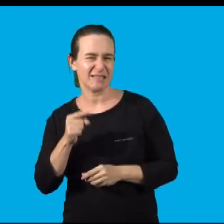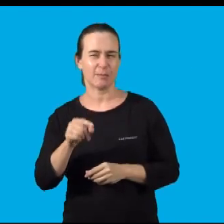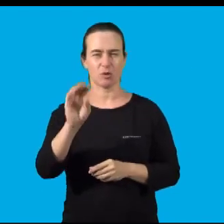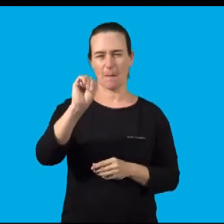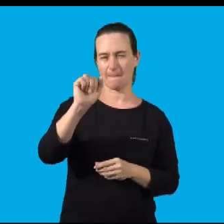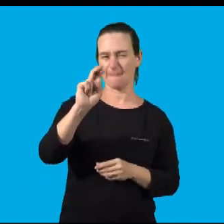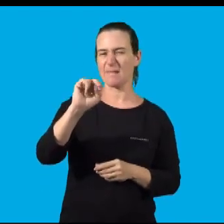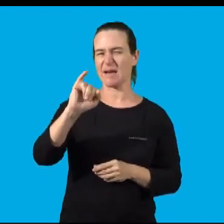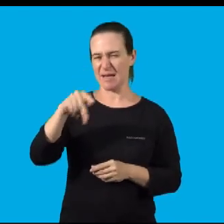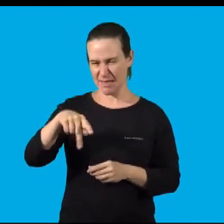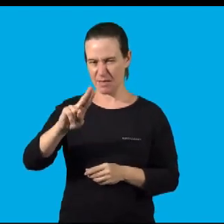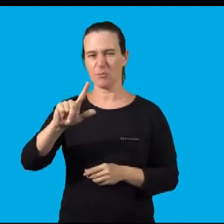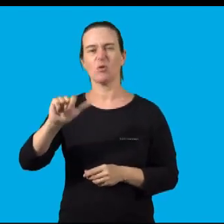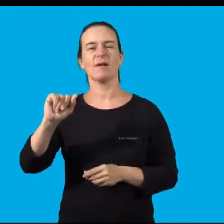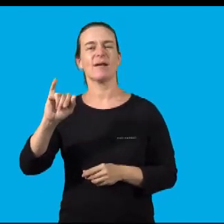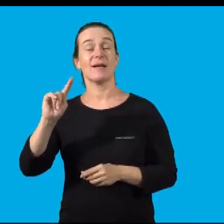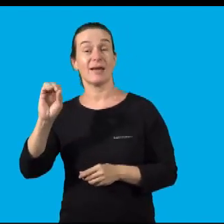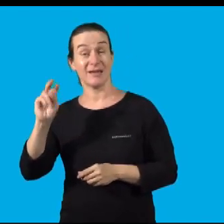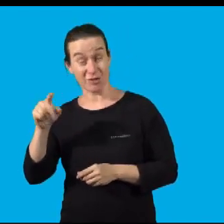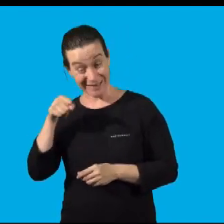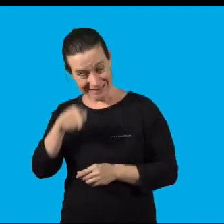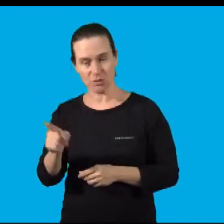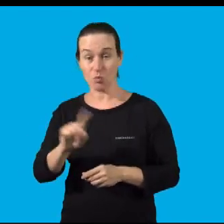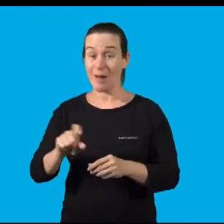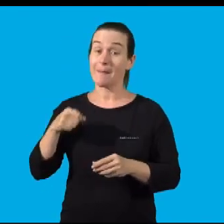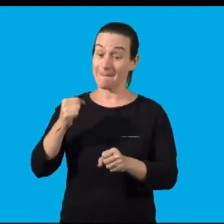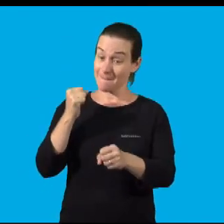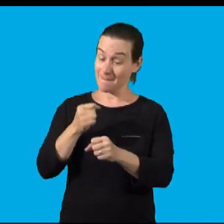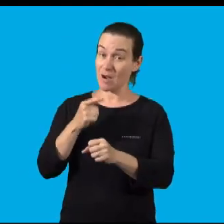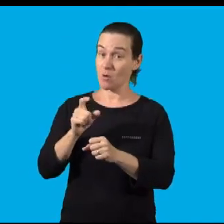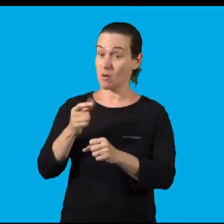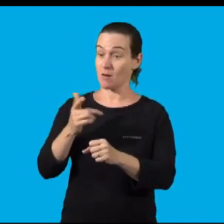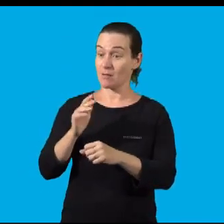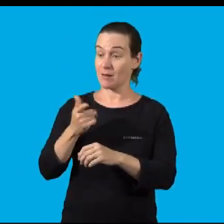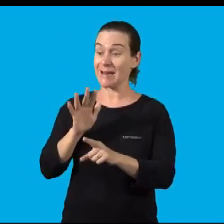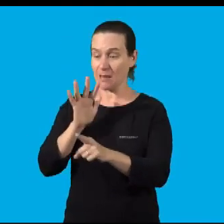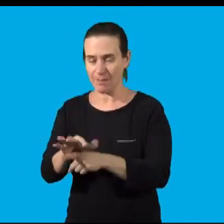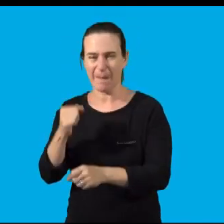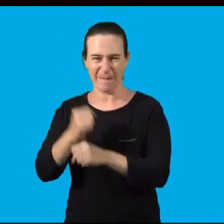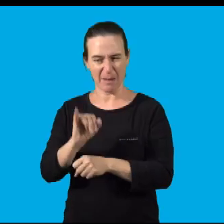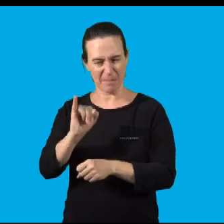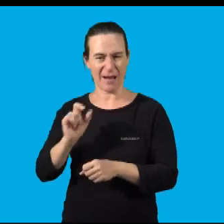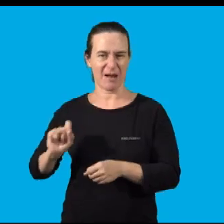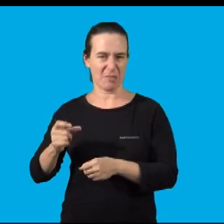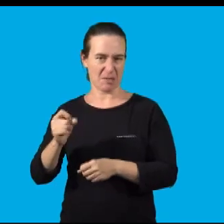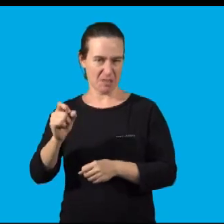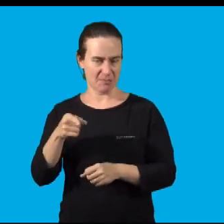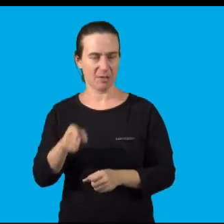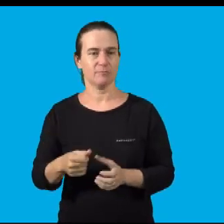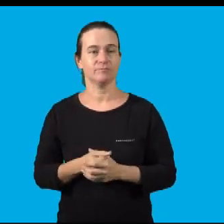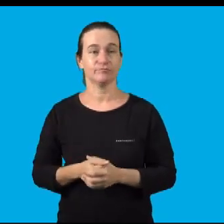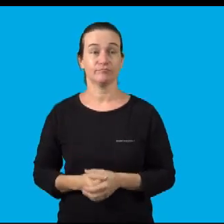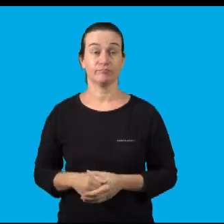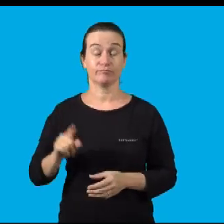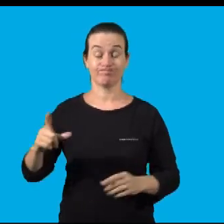and manipulation are central to the tragic consequences in the play, The Crucible. So,